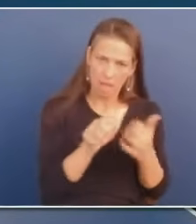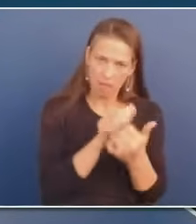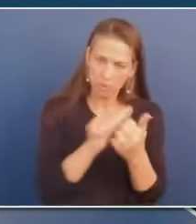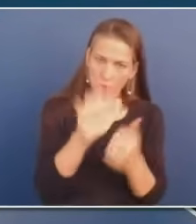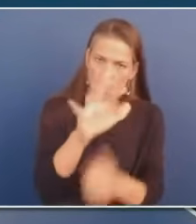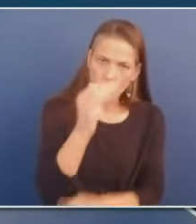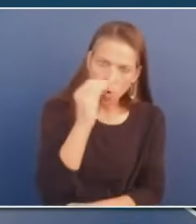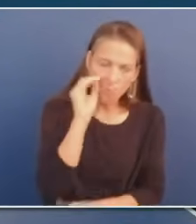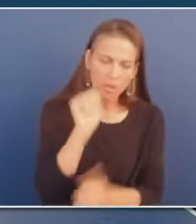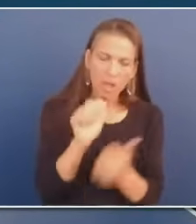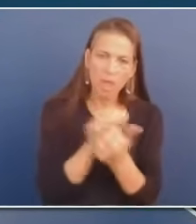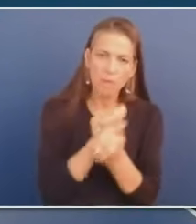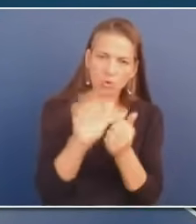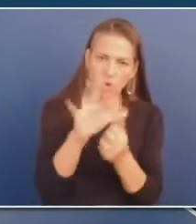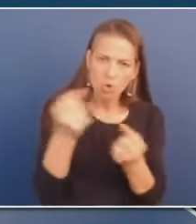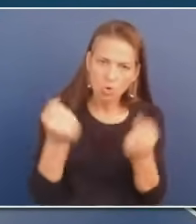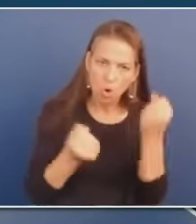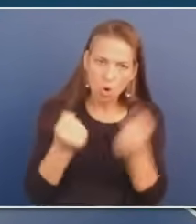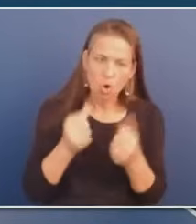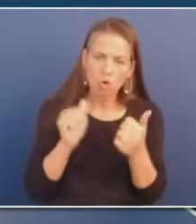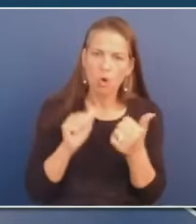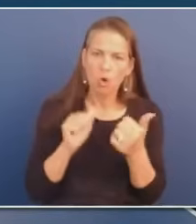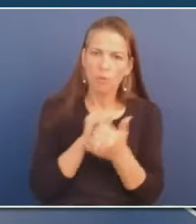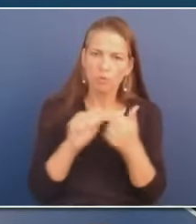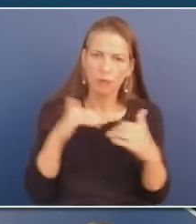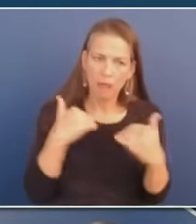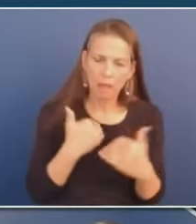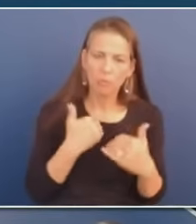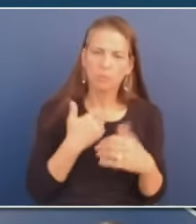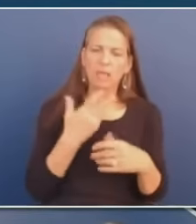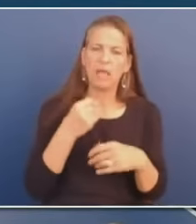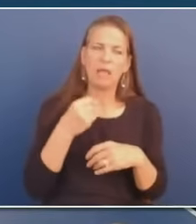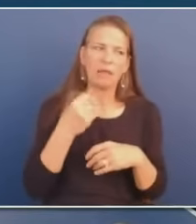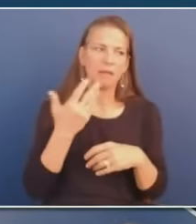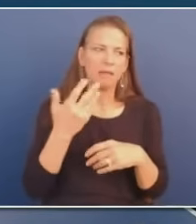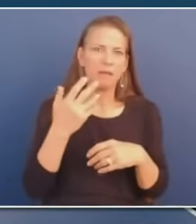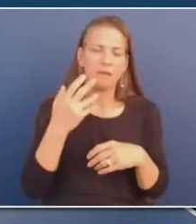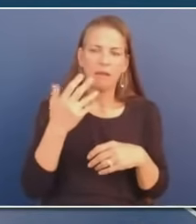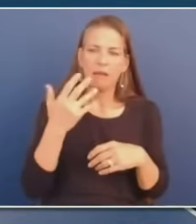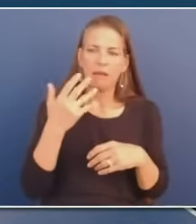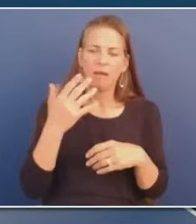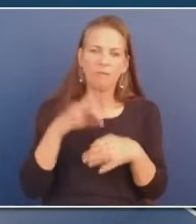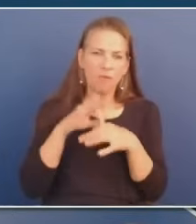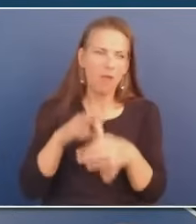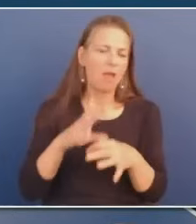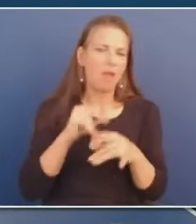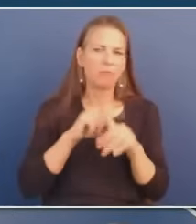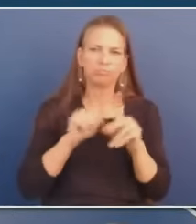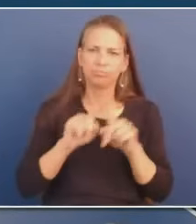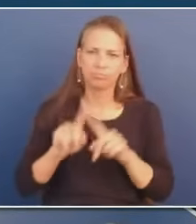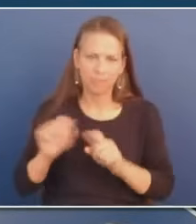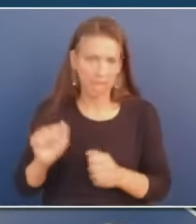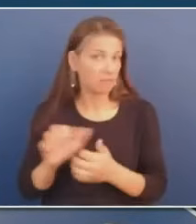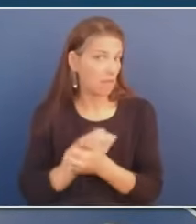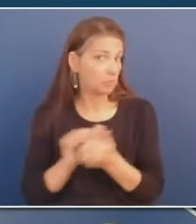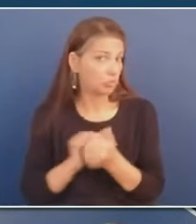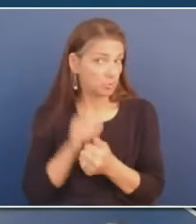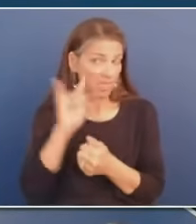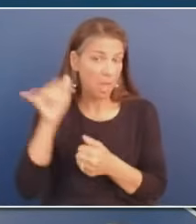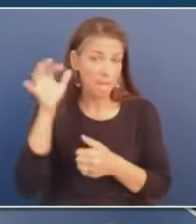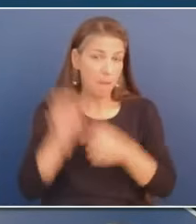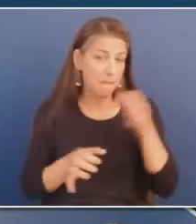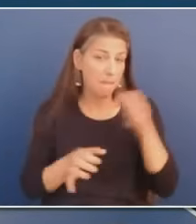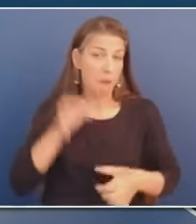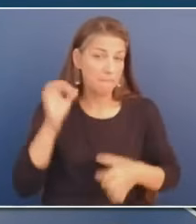property. Agricultural damage is possible, as well as injury to those caught outside. So when these hit, you do not want to be